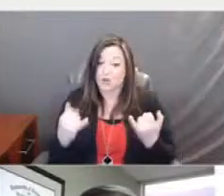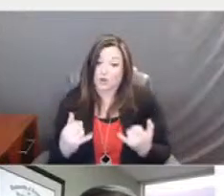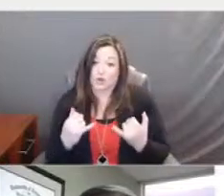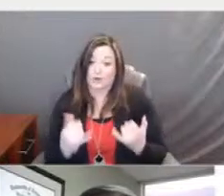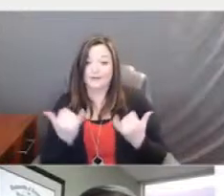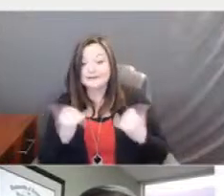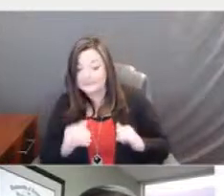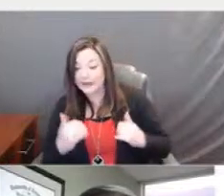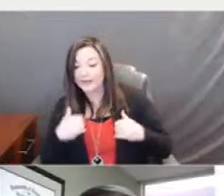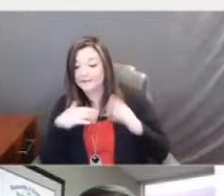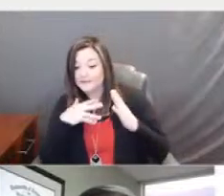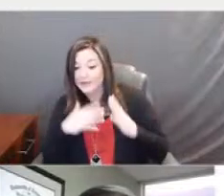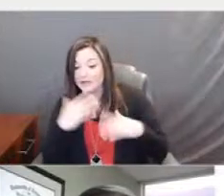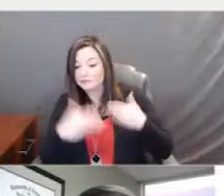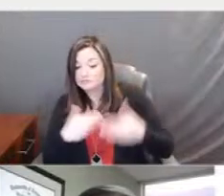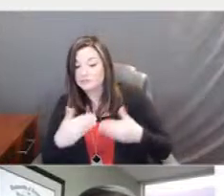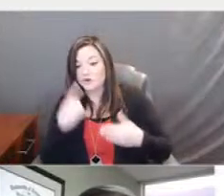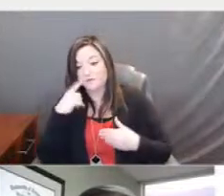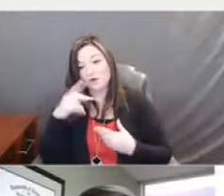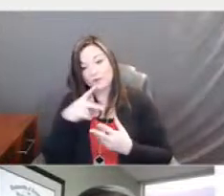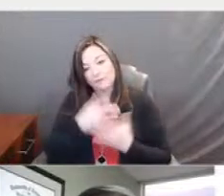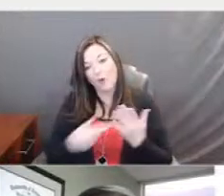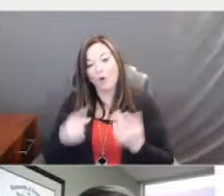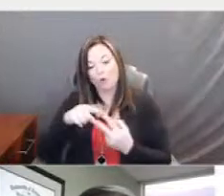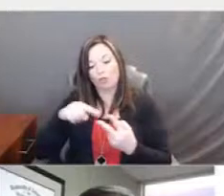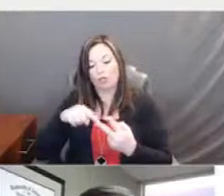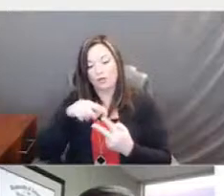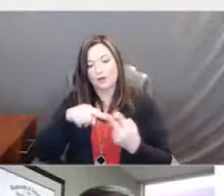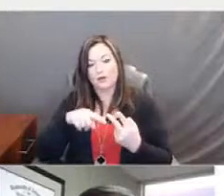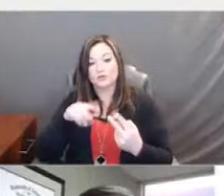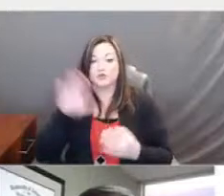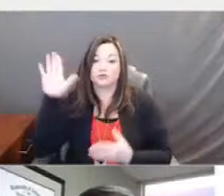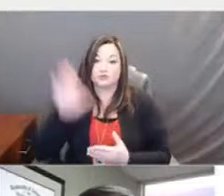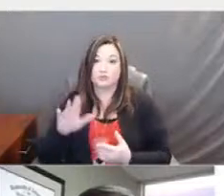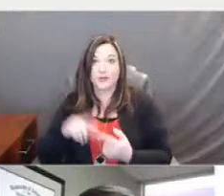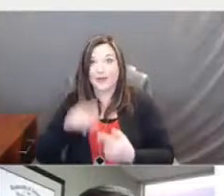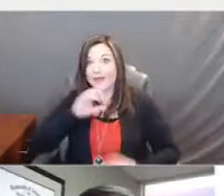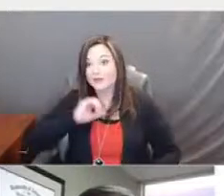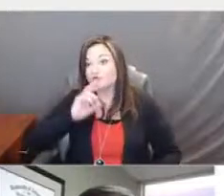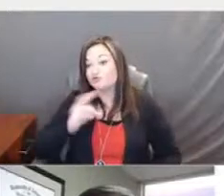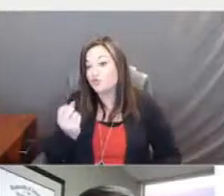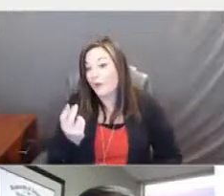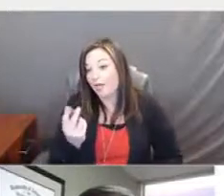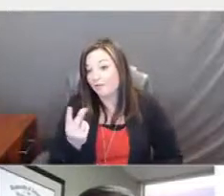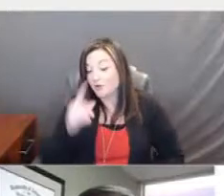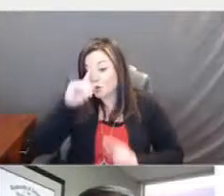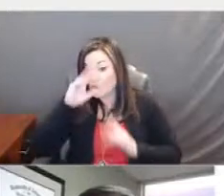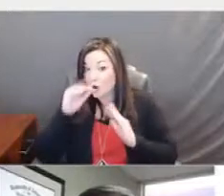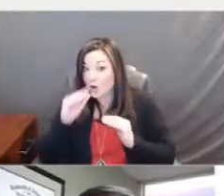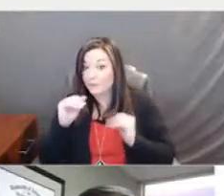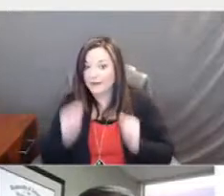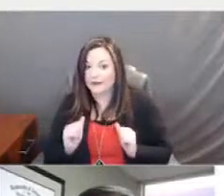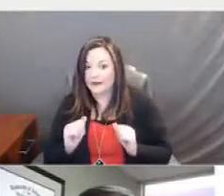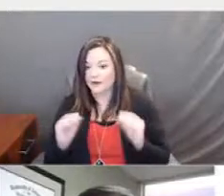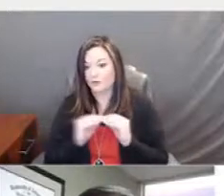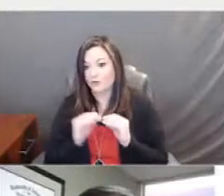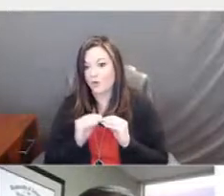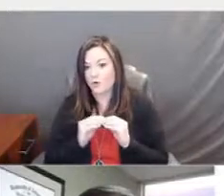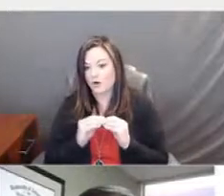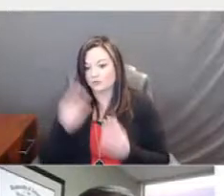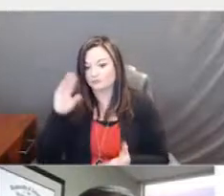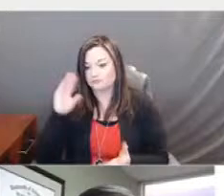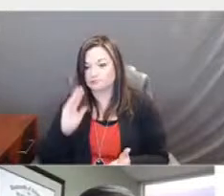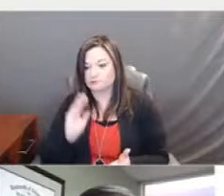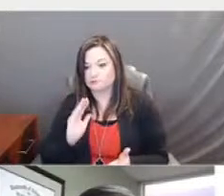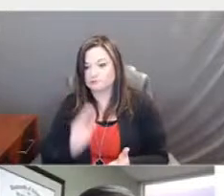have studies that are ongoing for both Pfizer and Moderna going down to age 12. And then the hope is that we can go down even to lower